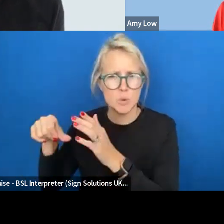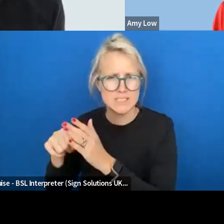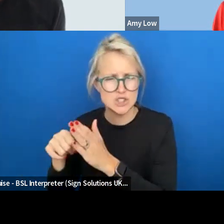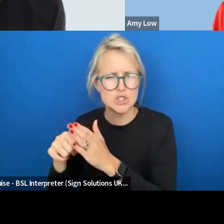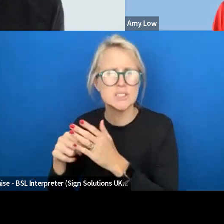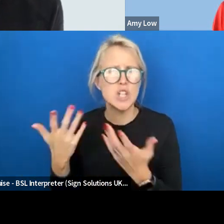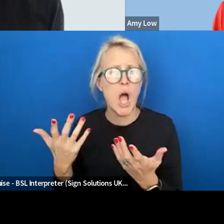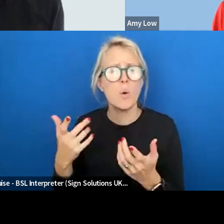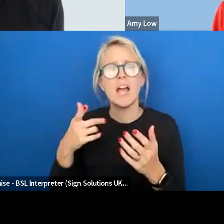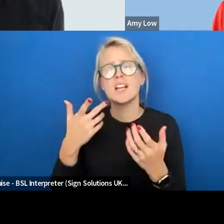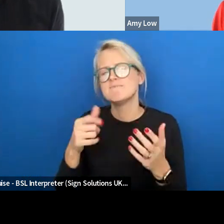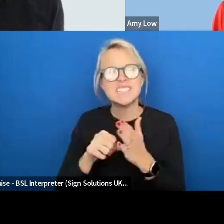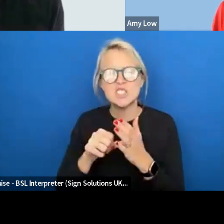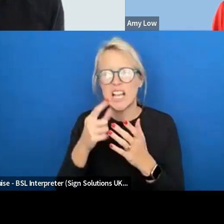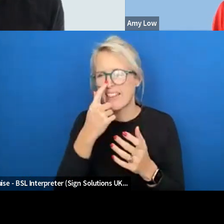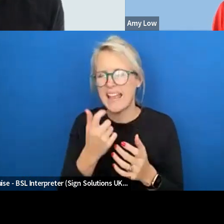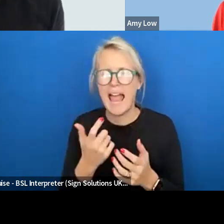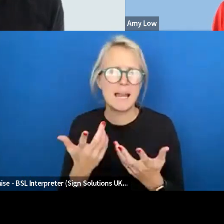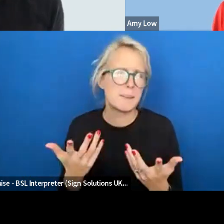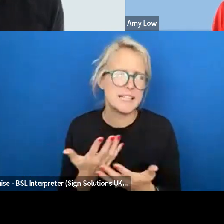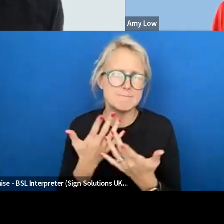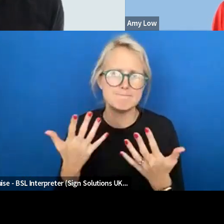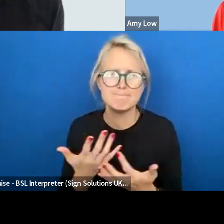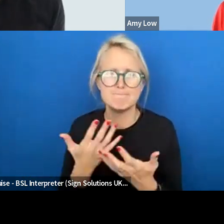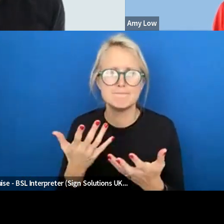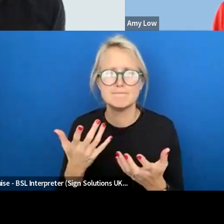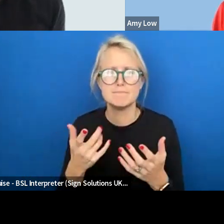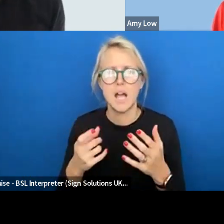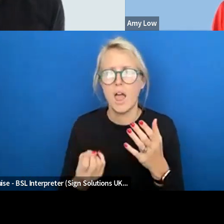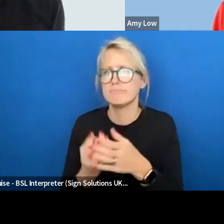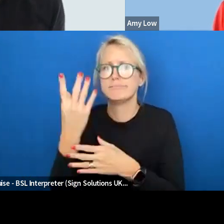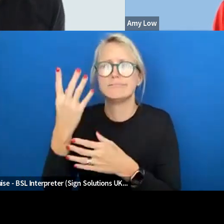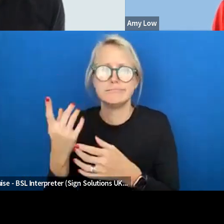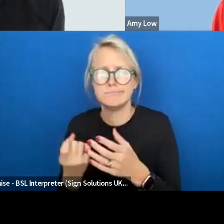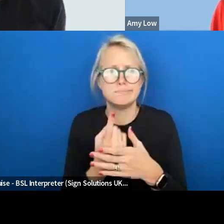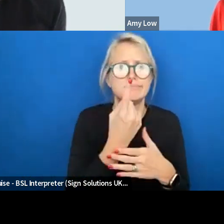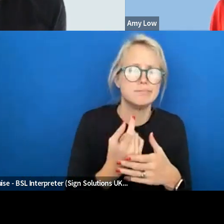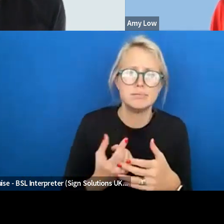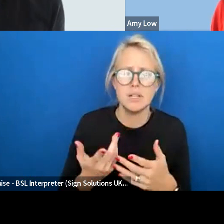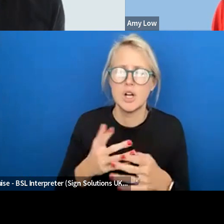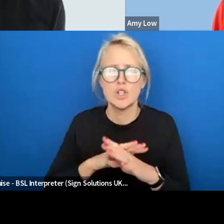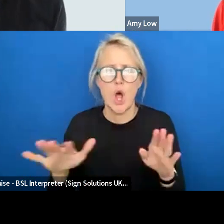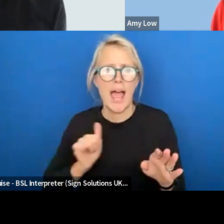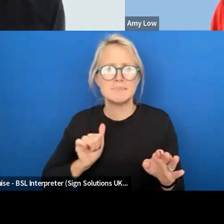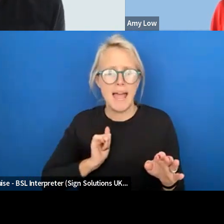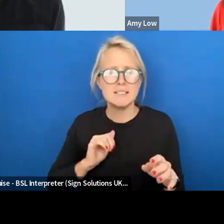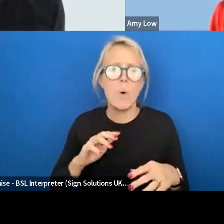variable conditions, so conditions that can be flares unpredictably, so or where you